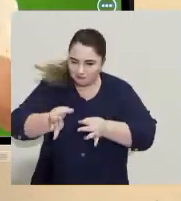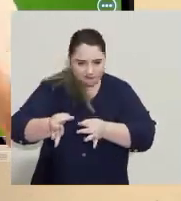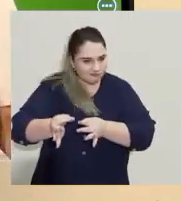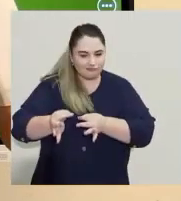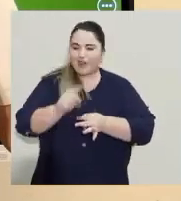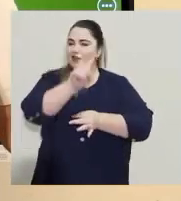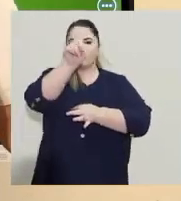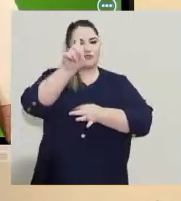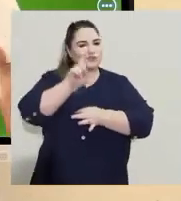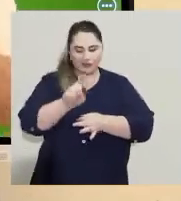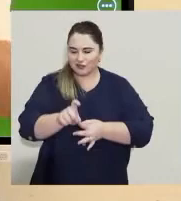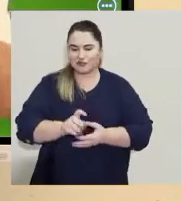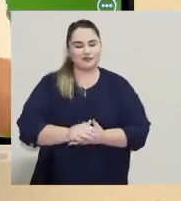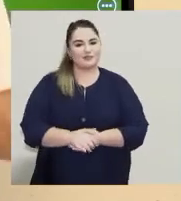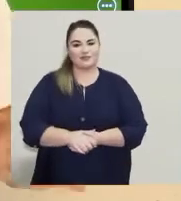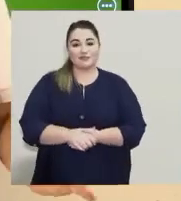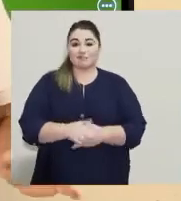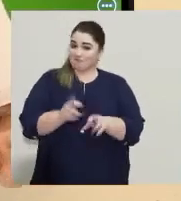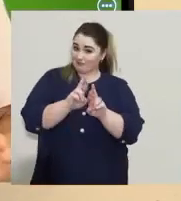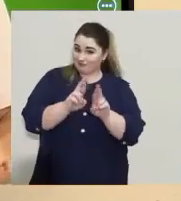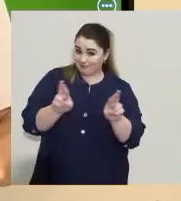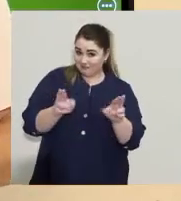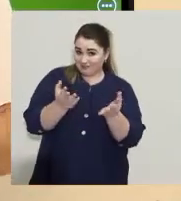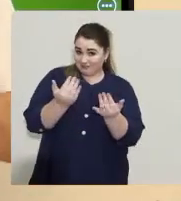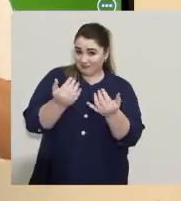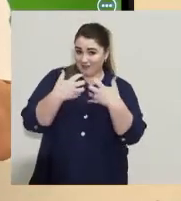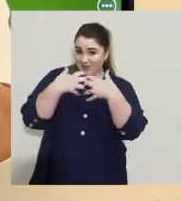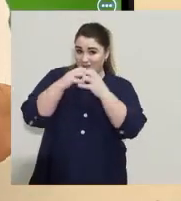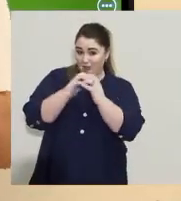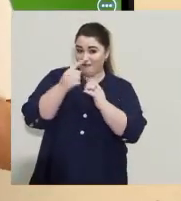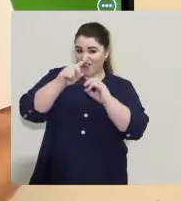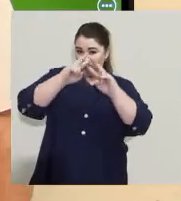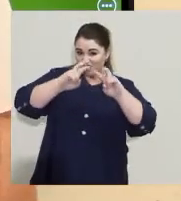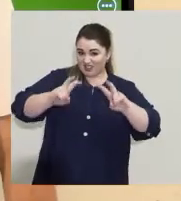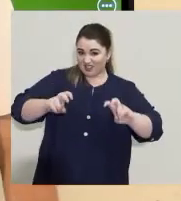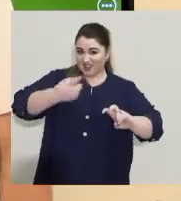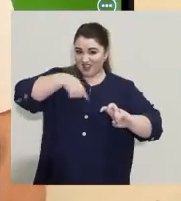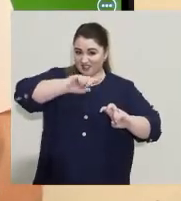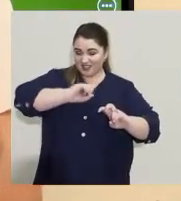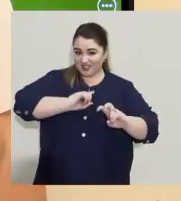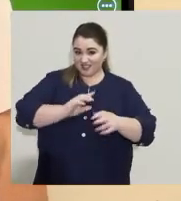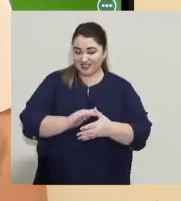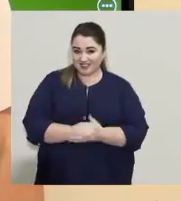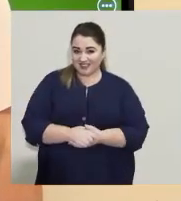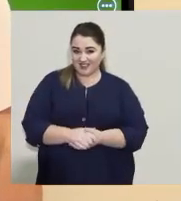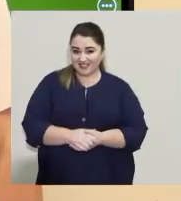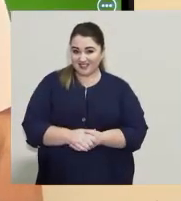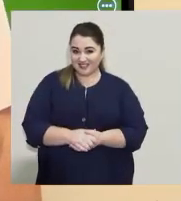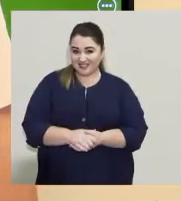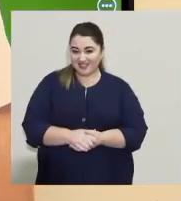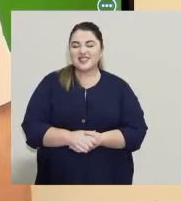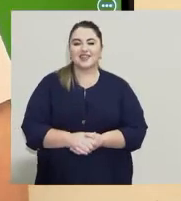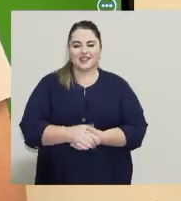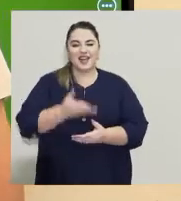must not be an explanation, and it must not be a question. Are you ready to make your prediction in this investigation?